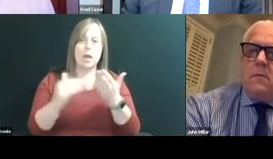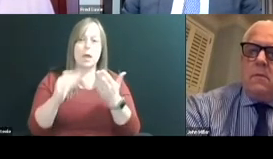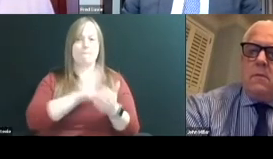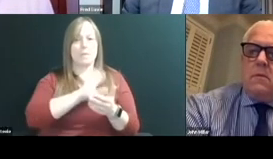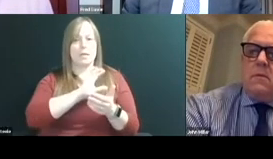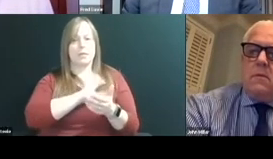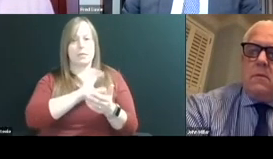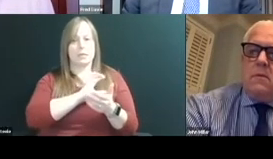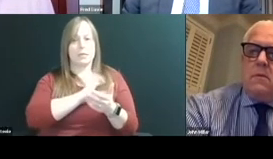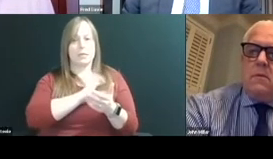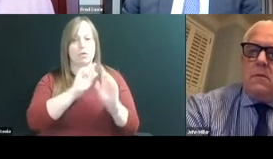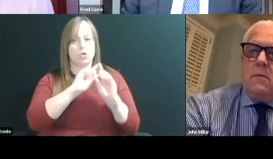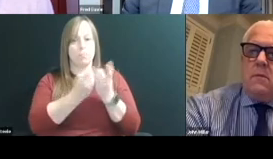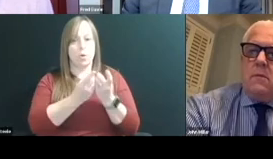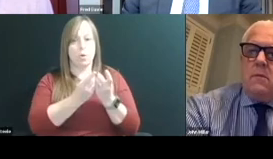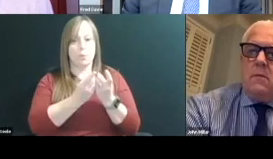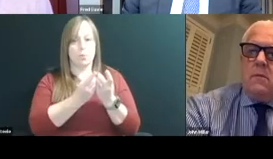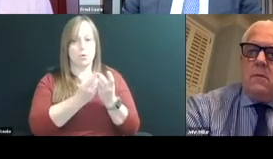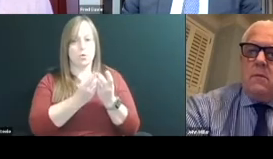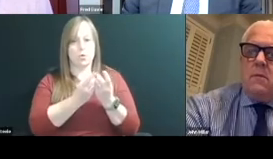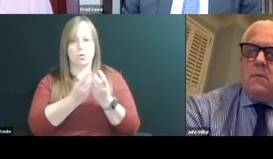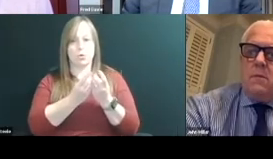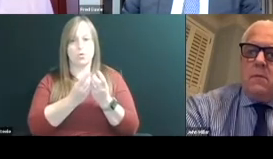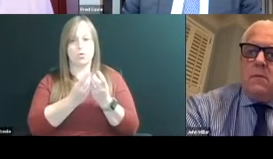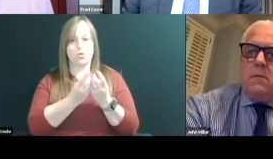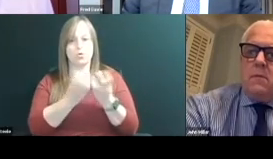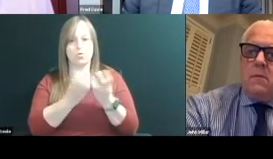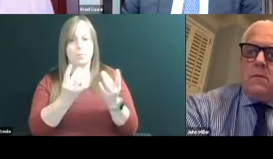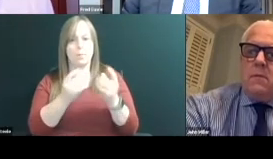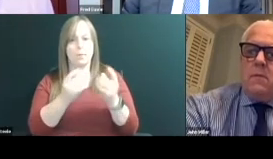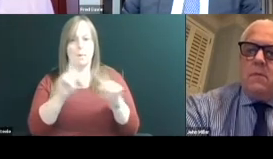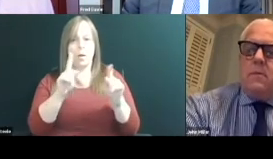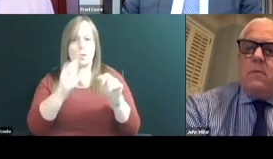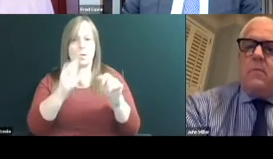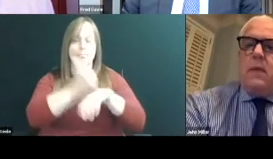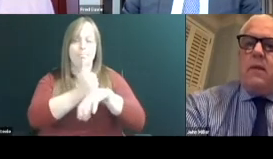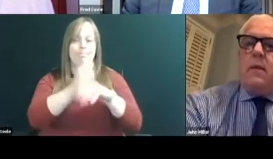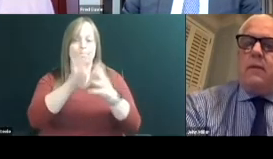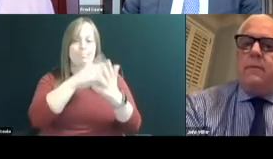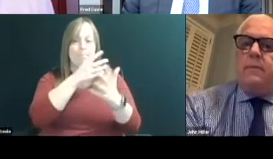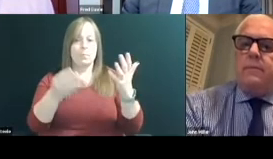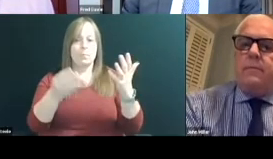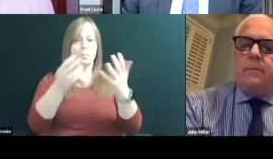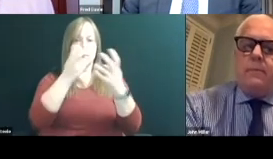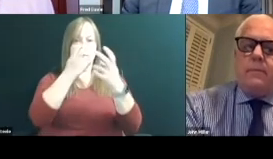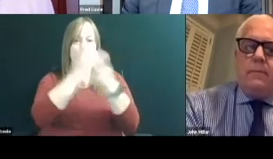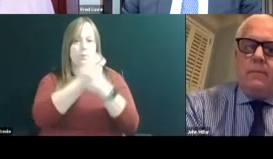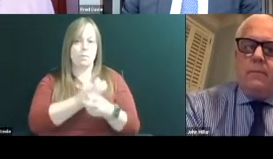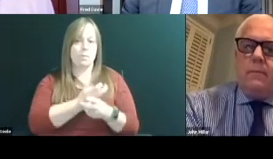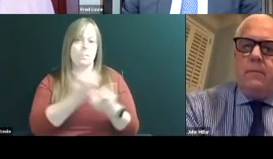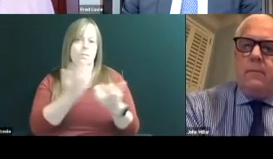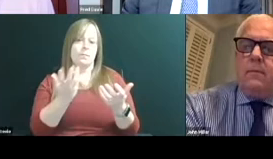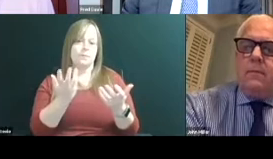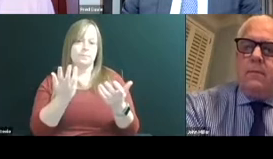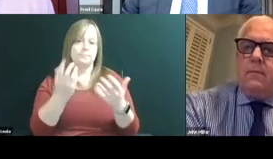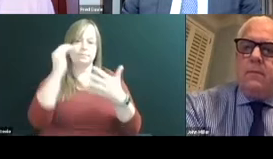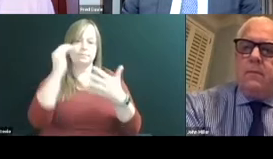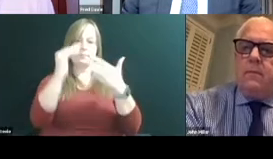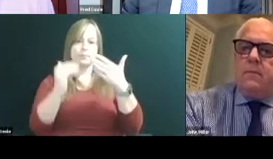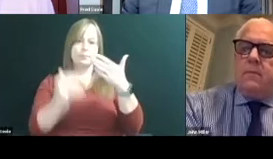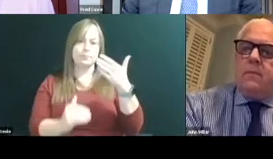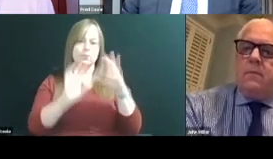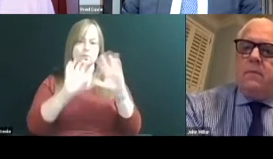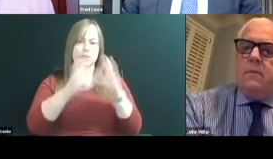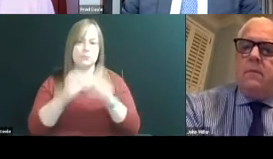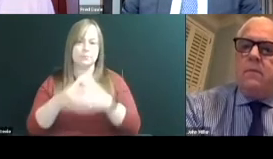police department, police commissioner discretion, but it lays out a lot more of a framework for those